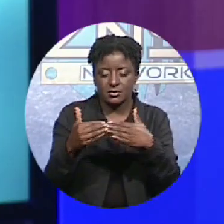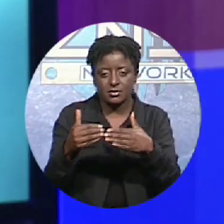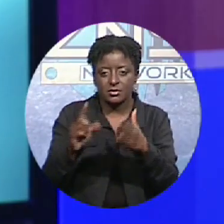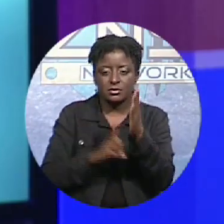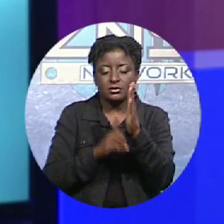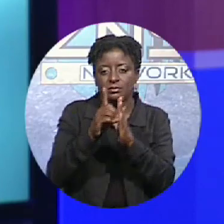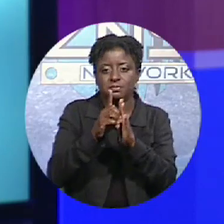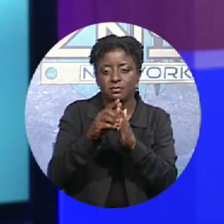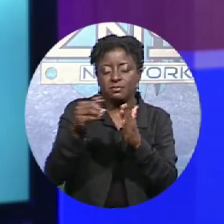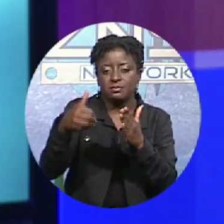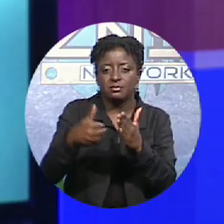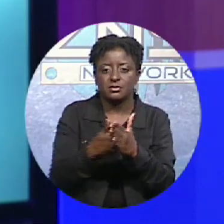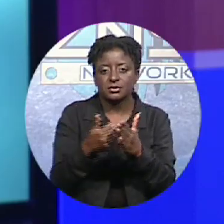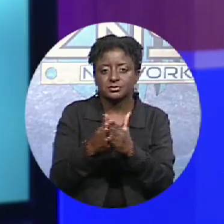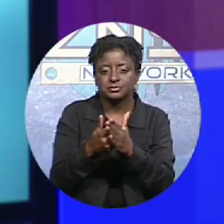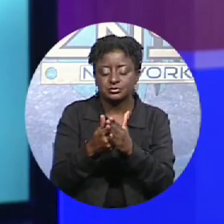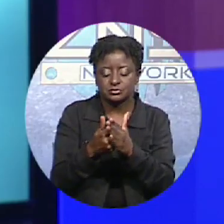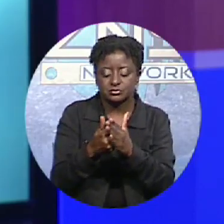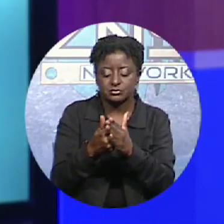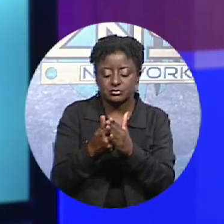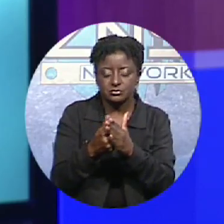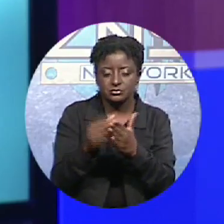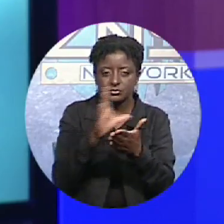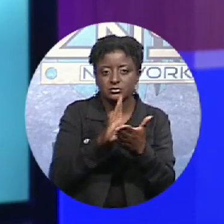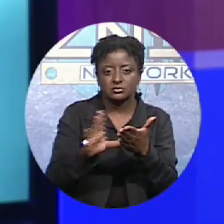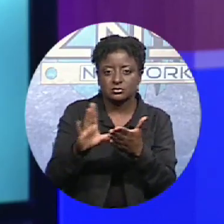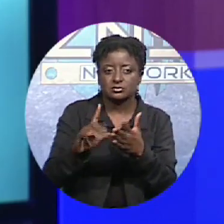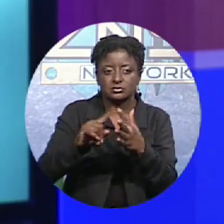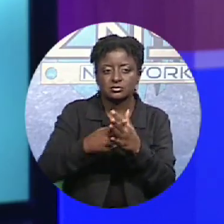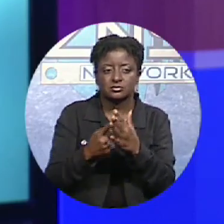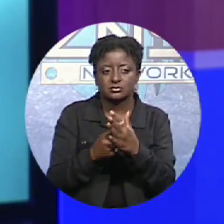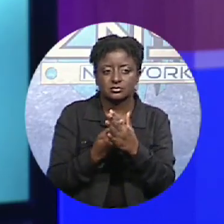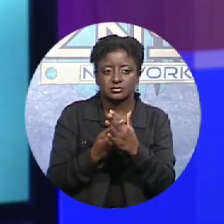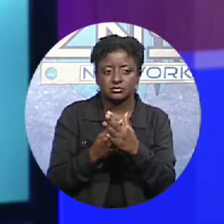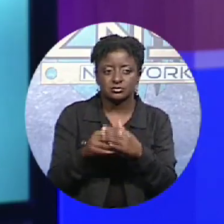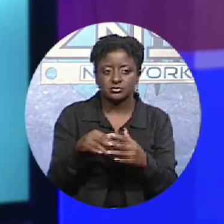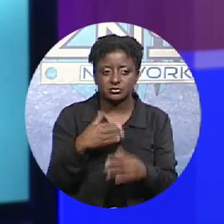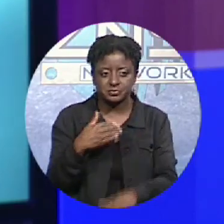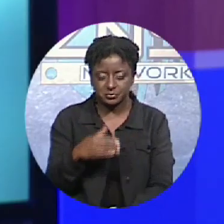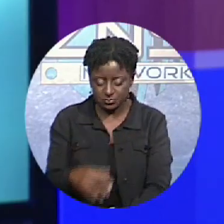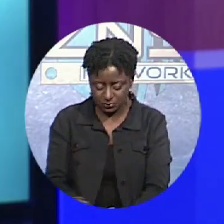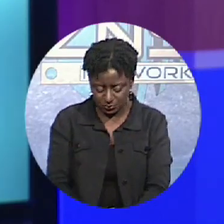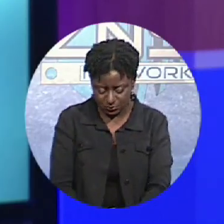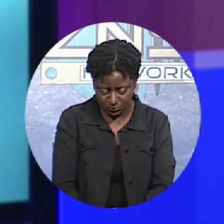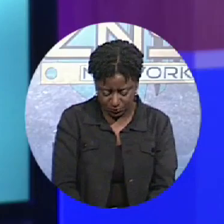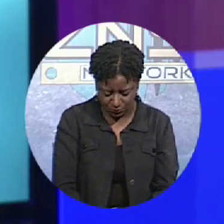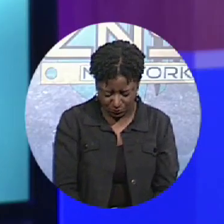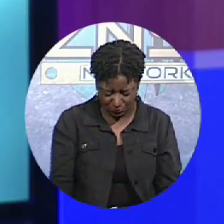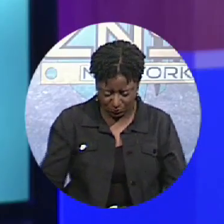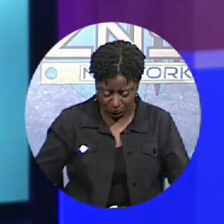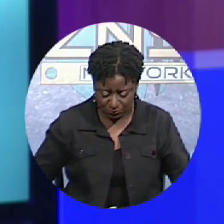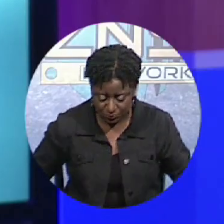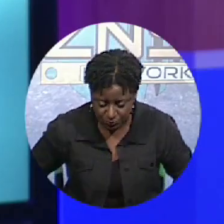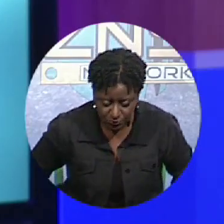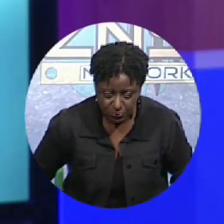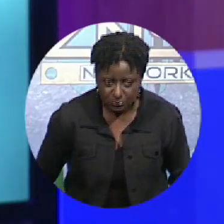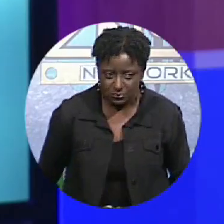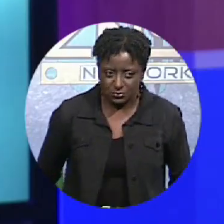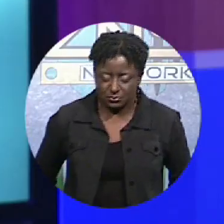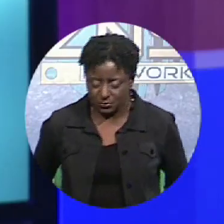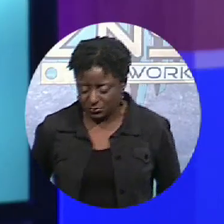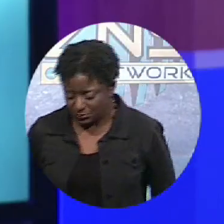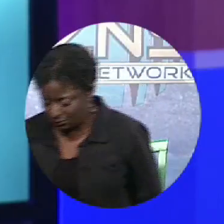center has already begun. Mr. Sumner also talked about the impact this center will have on the backlog of cases in the judicial